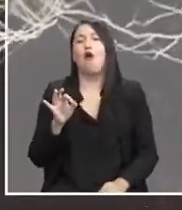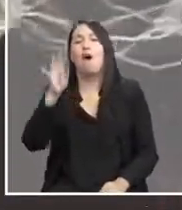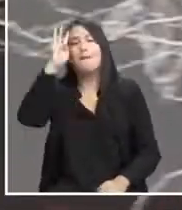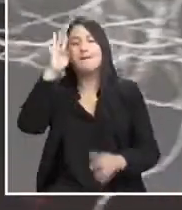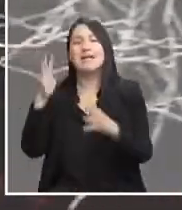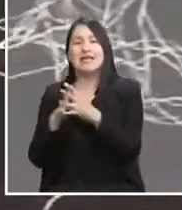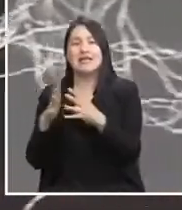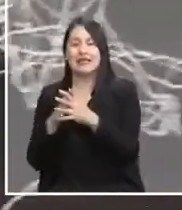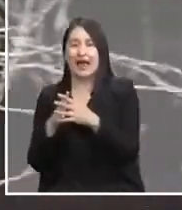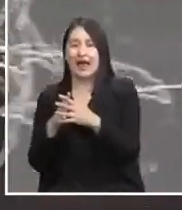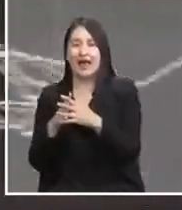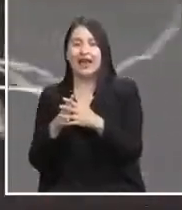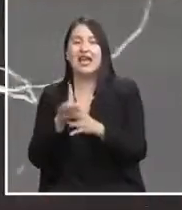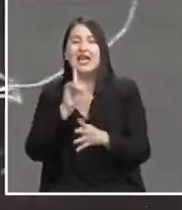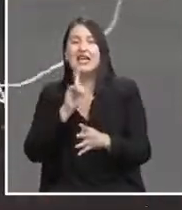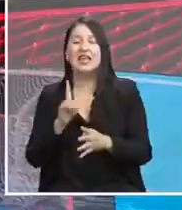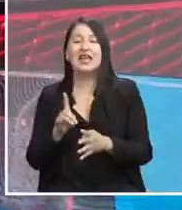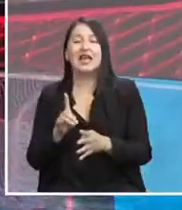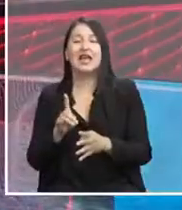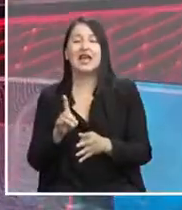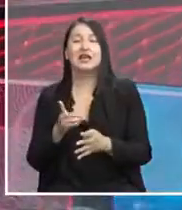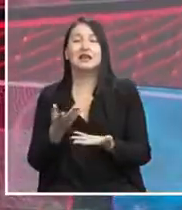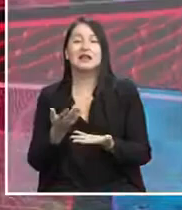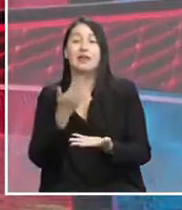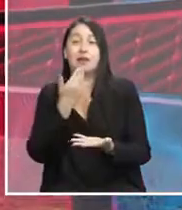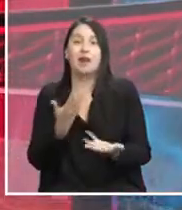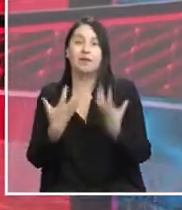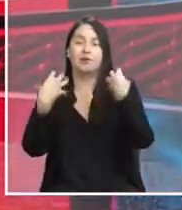It is addicting a law